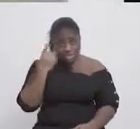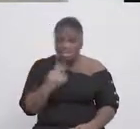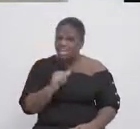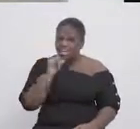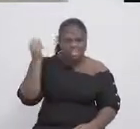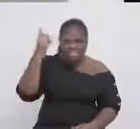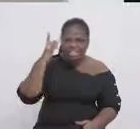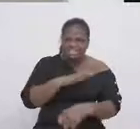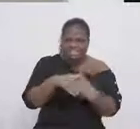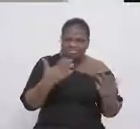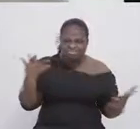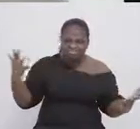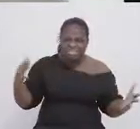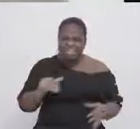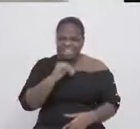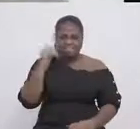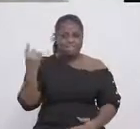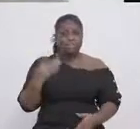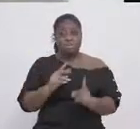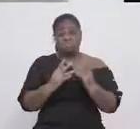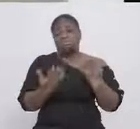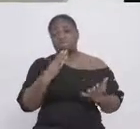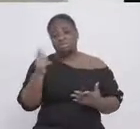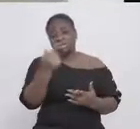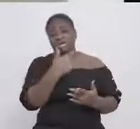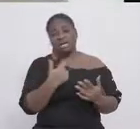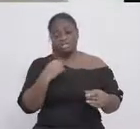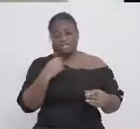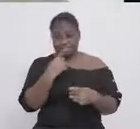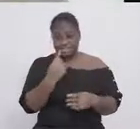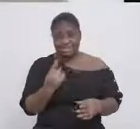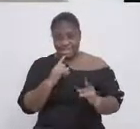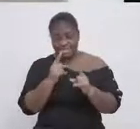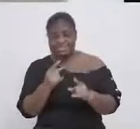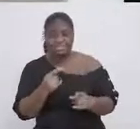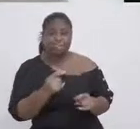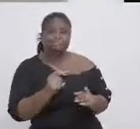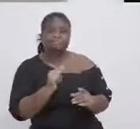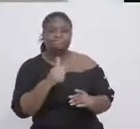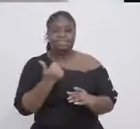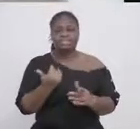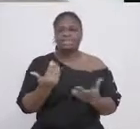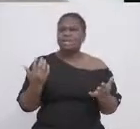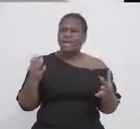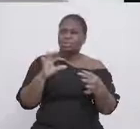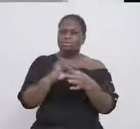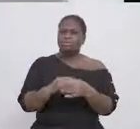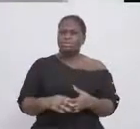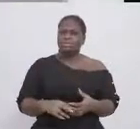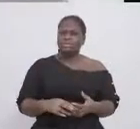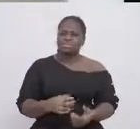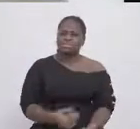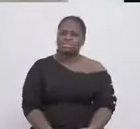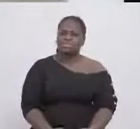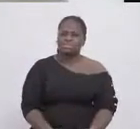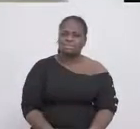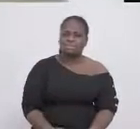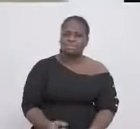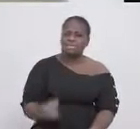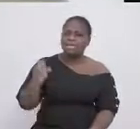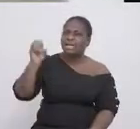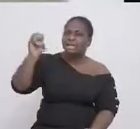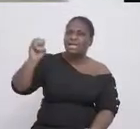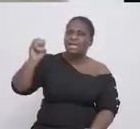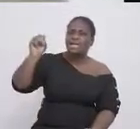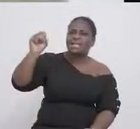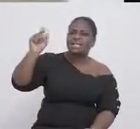saying. He's basically talking about some things, but maybe you can comment on that. And another adult is asking if they can join. So I don't know. Maybe let me start with Ernestina.